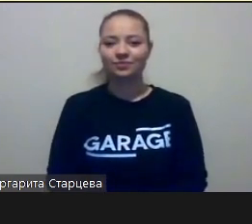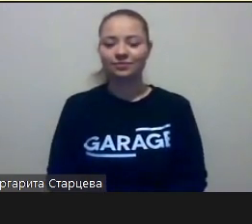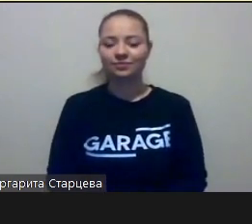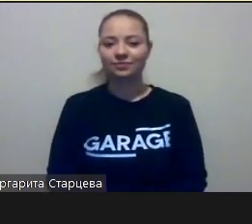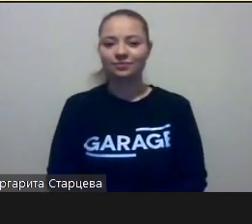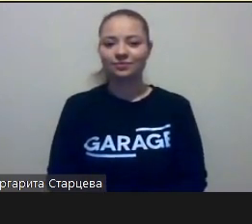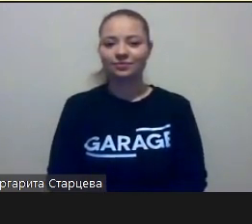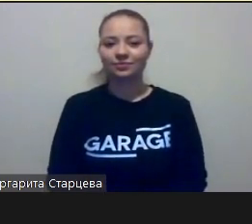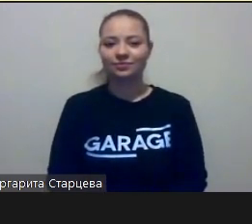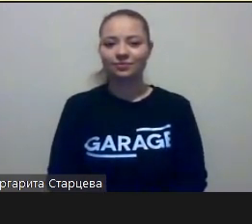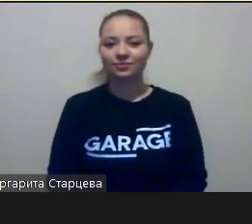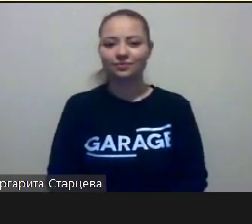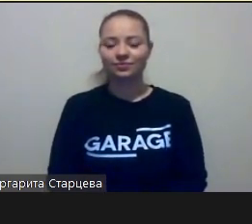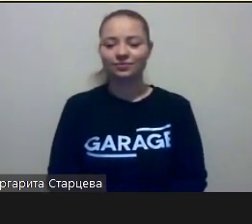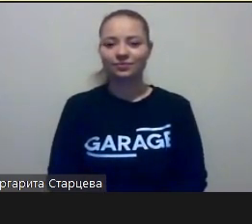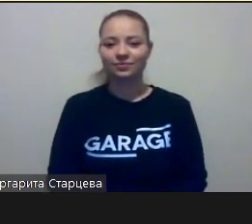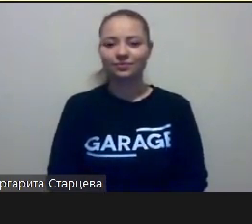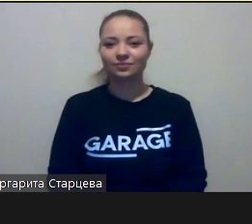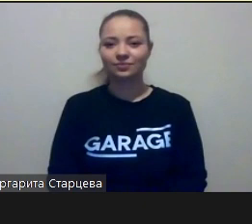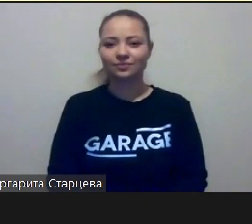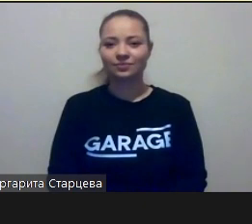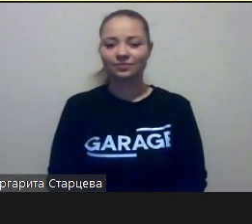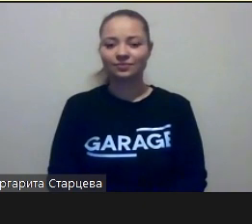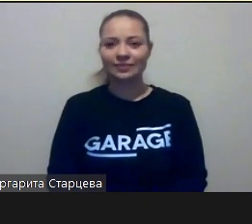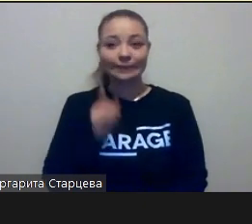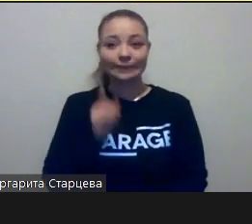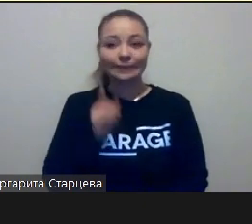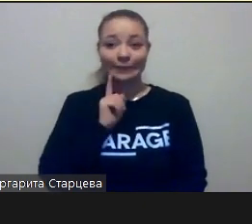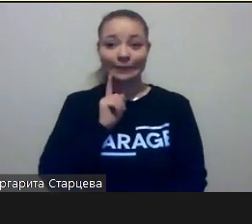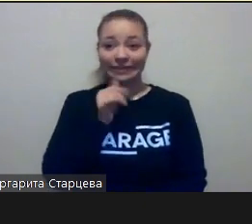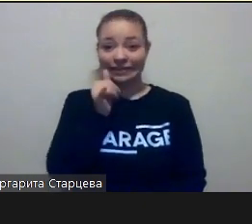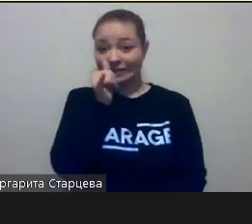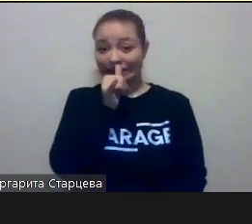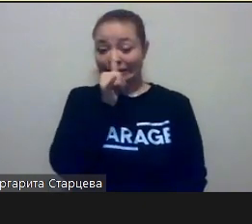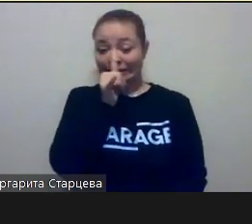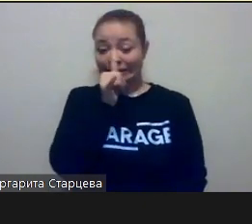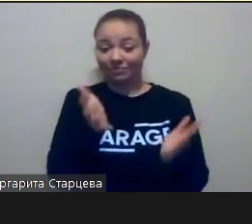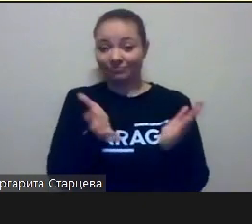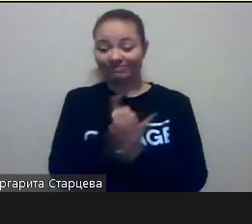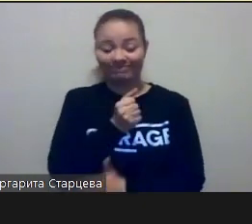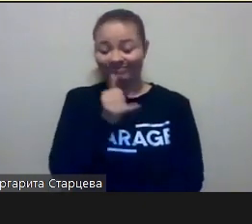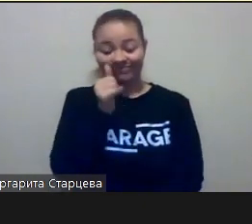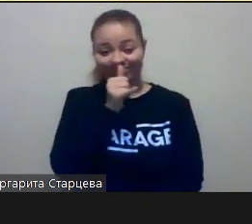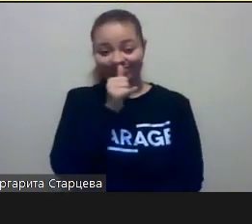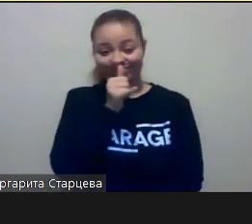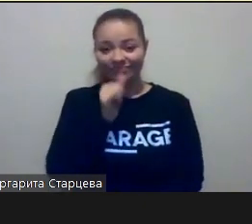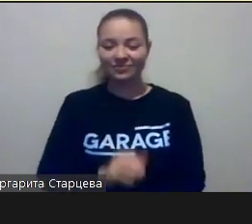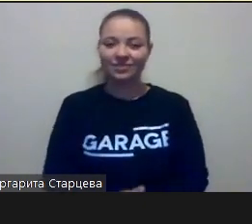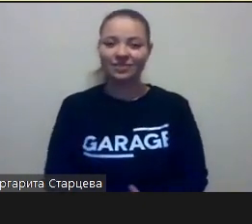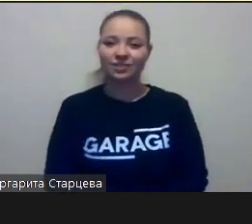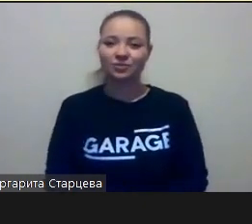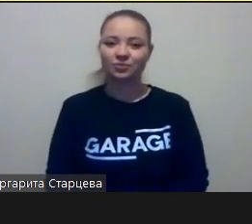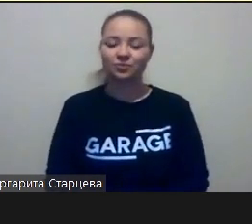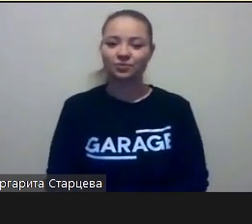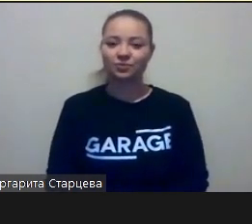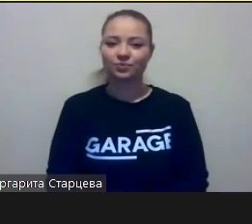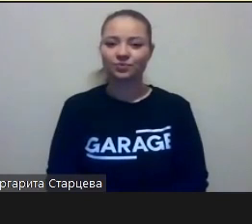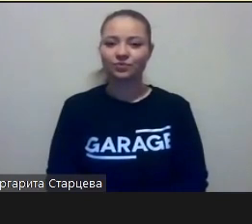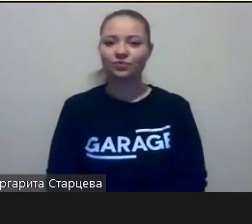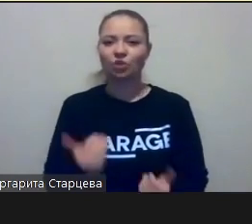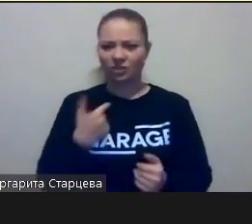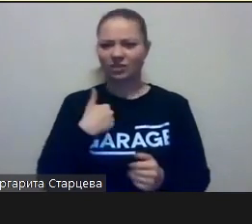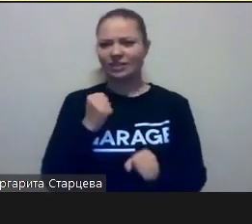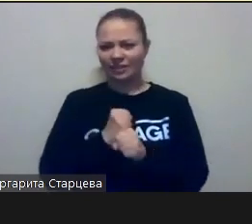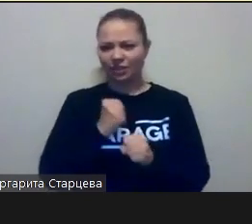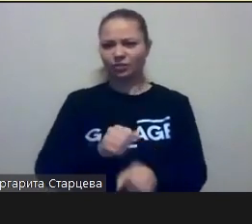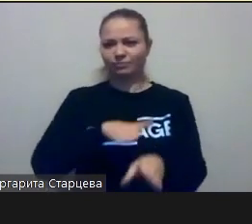I'm sorry, I could not find it. Maybe I do like this. I share the screen in a full format. Then everybody could help me to